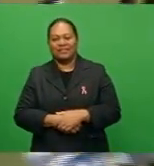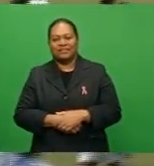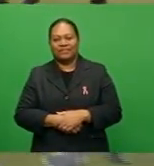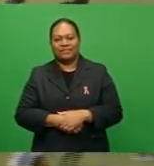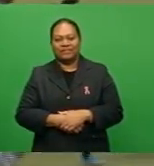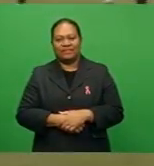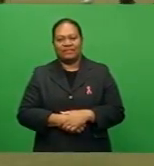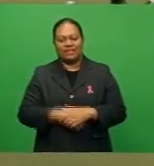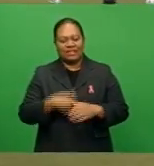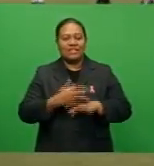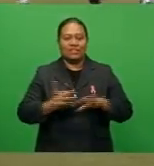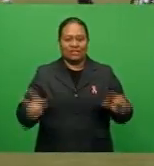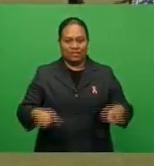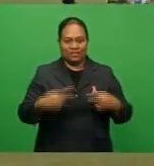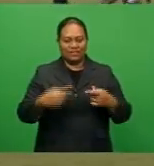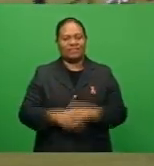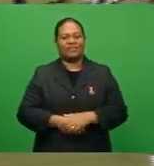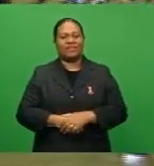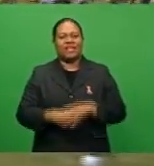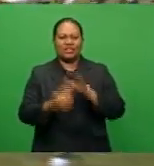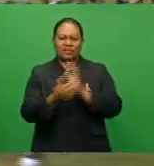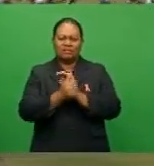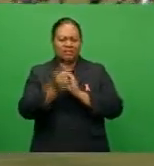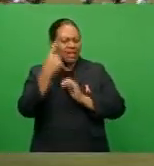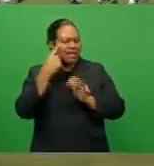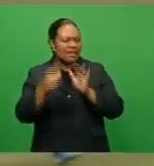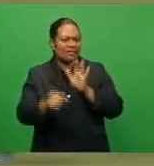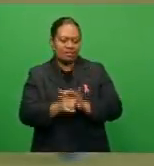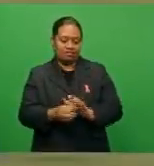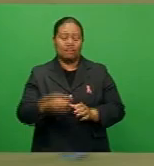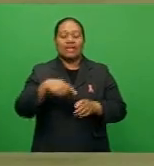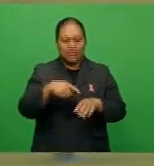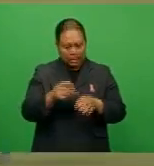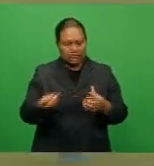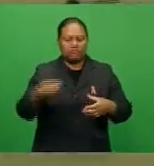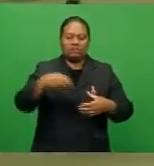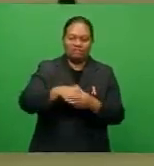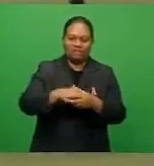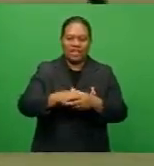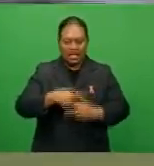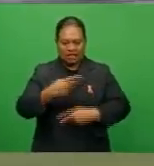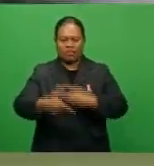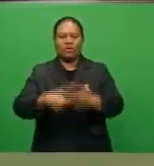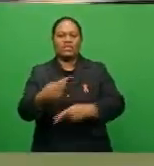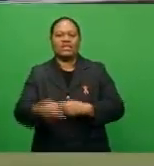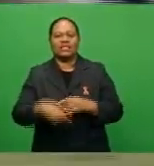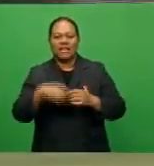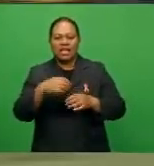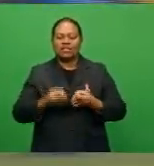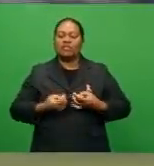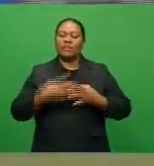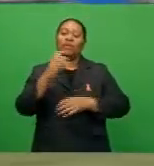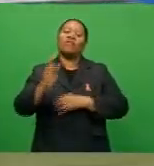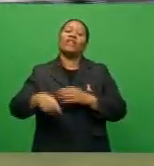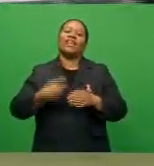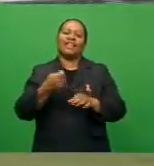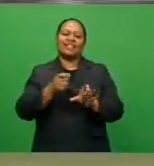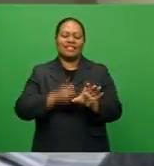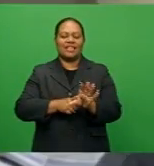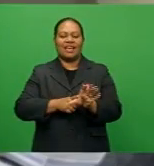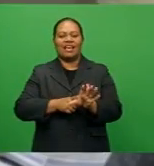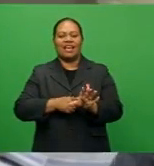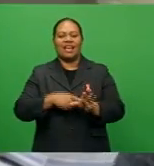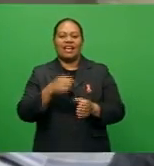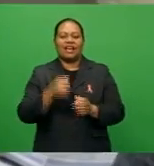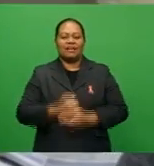their competition. Talent identification is part of the process as the Fijiana prepares for the 2021 Rugby World Cup in New Zealand.